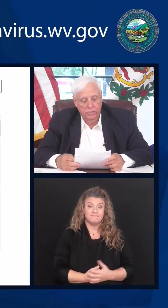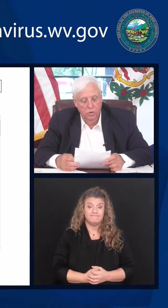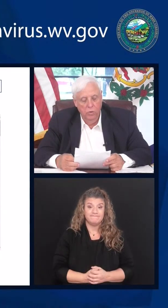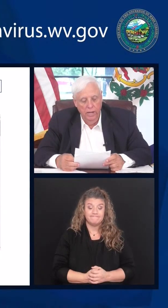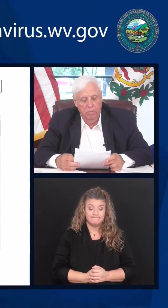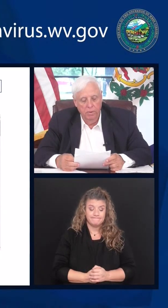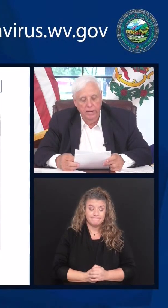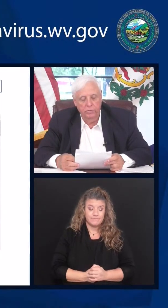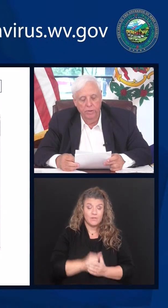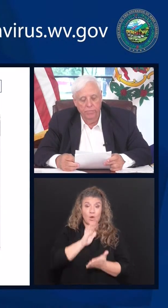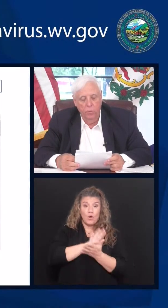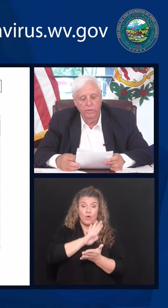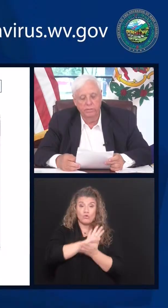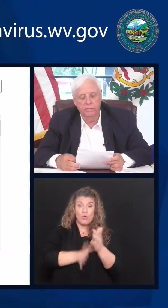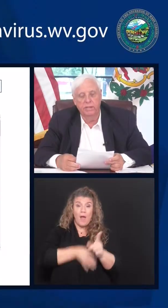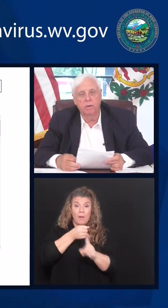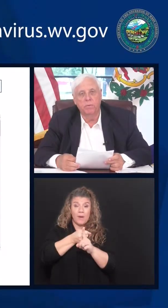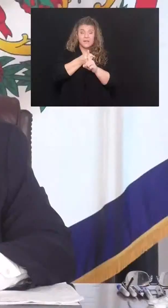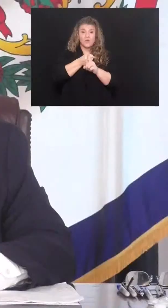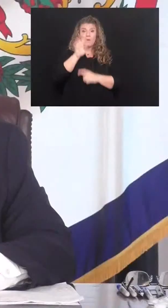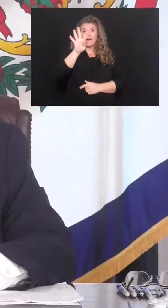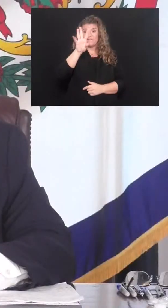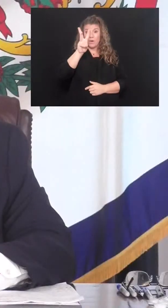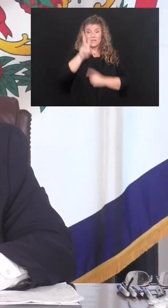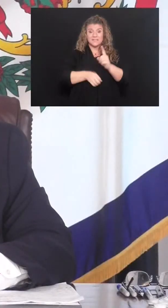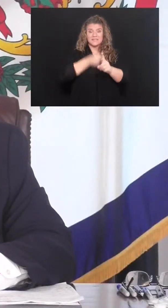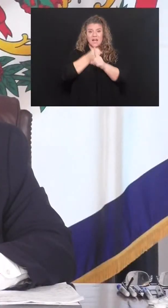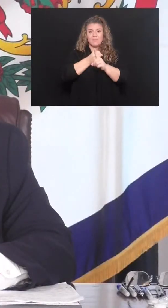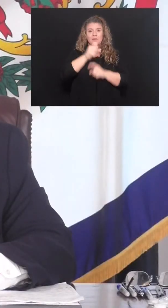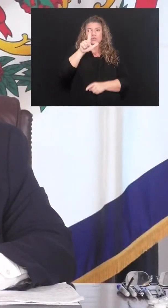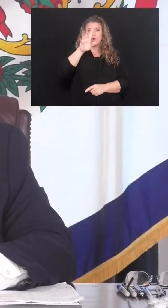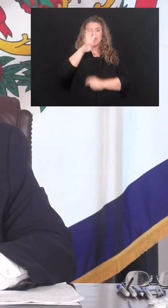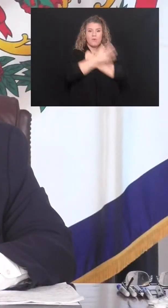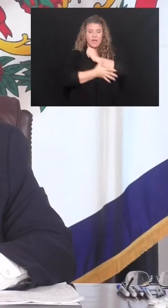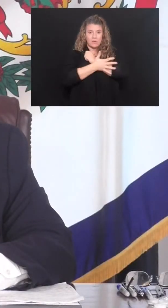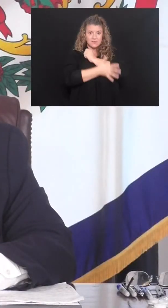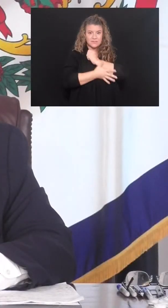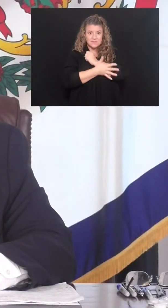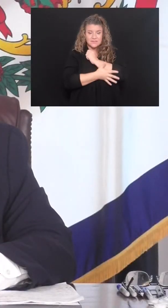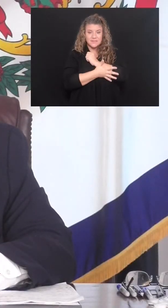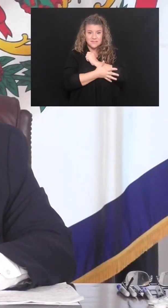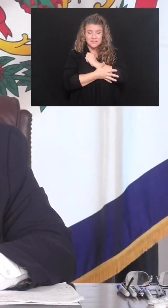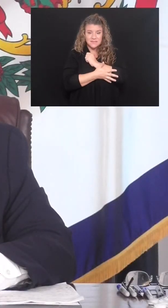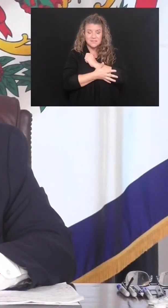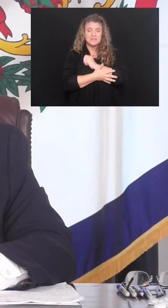Our school outbreaks, we have 46 outbreaks in 24 counties, and